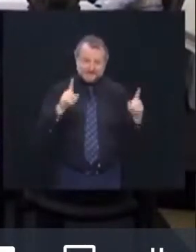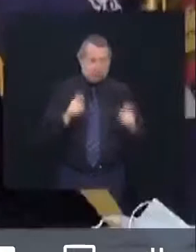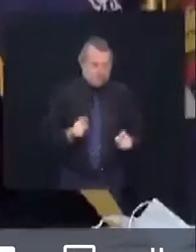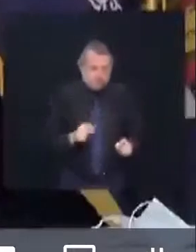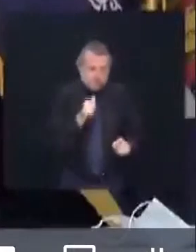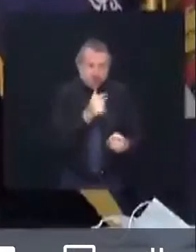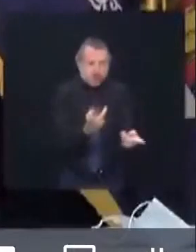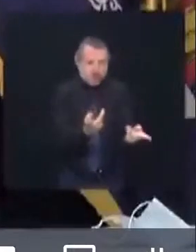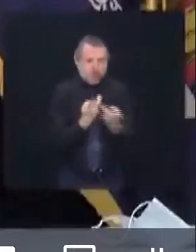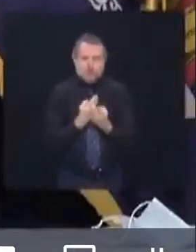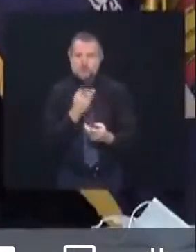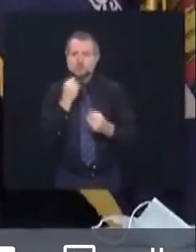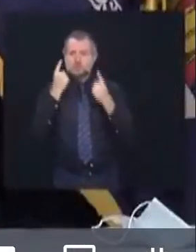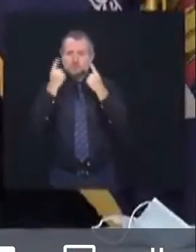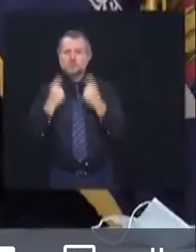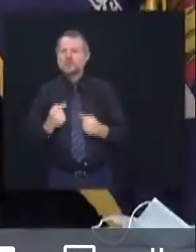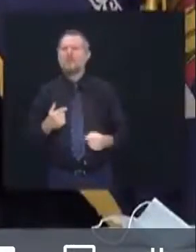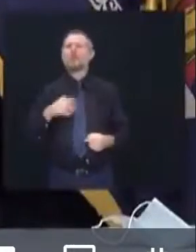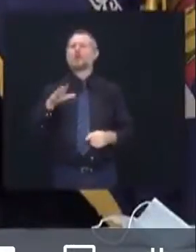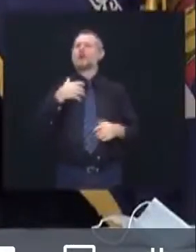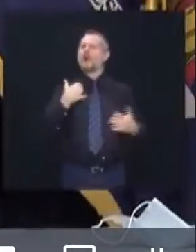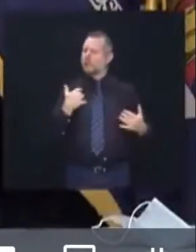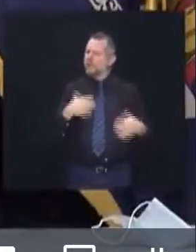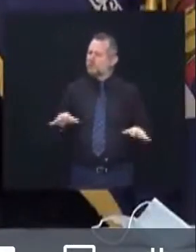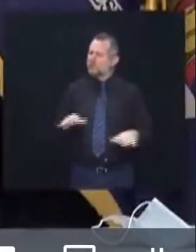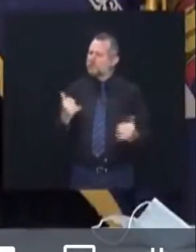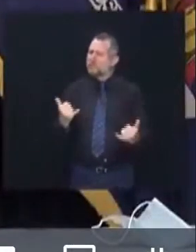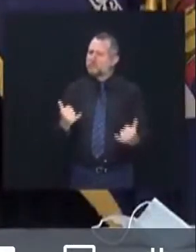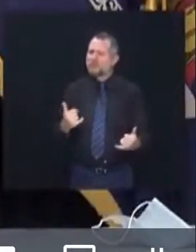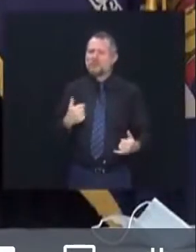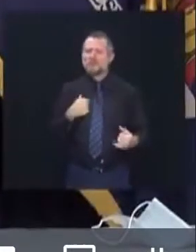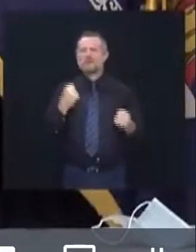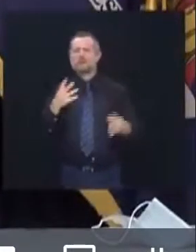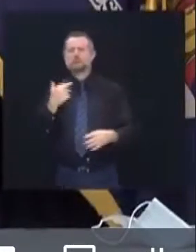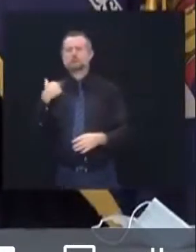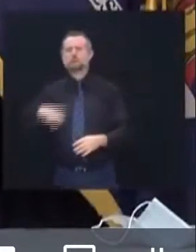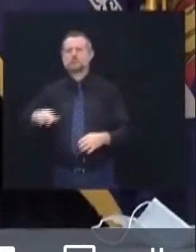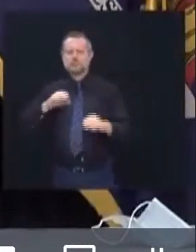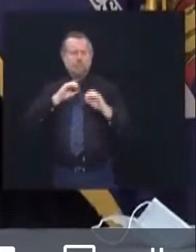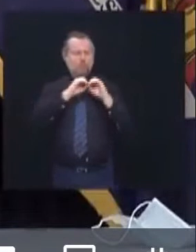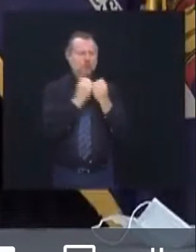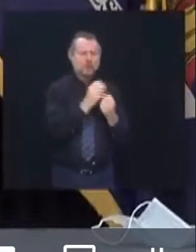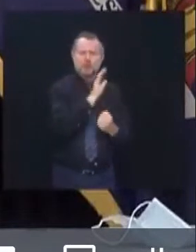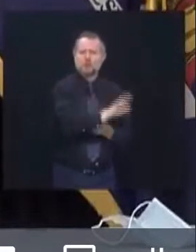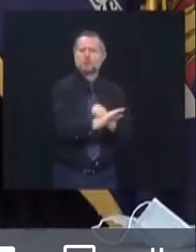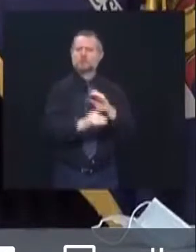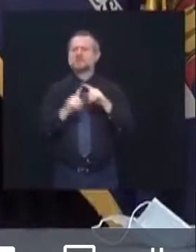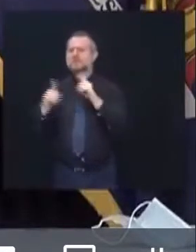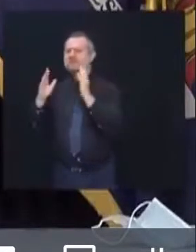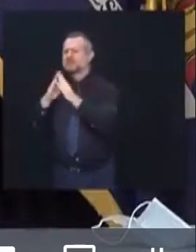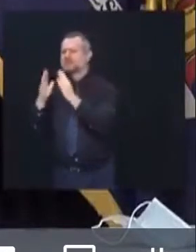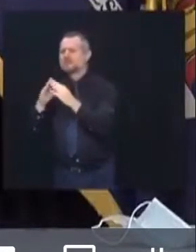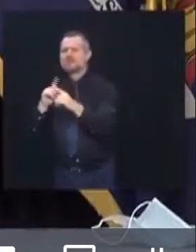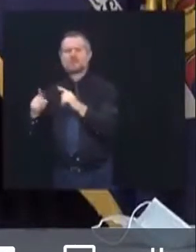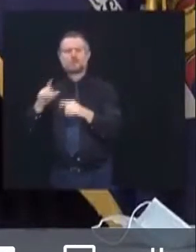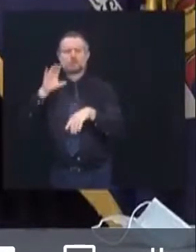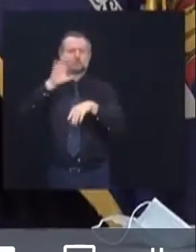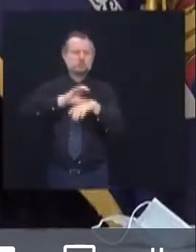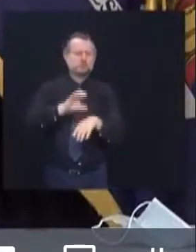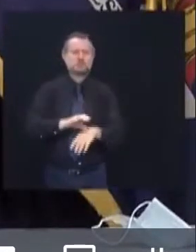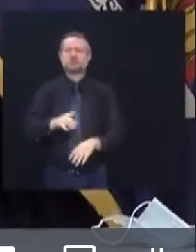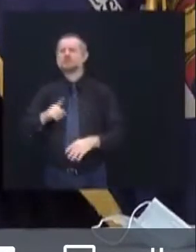that. We work with civic organizations, religious organizations. We've been working with churches. We've been working